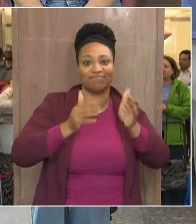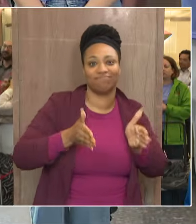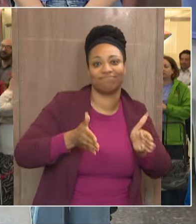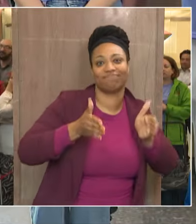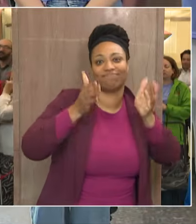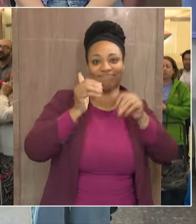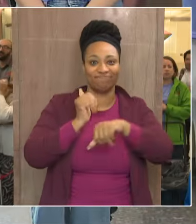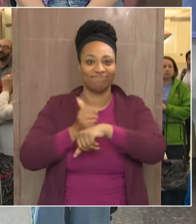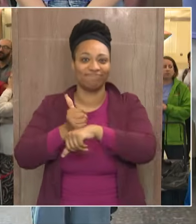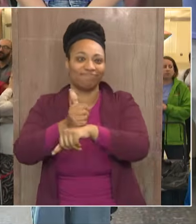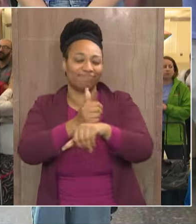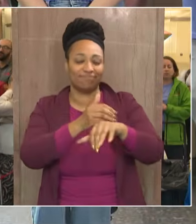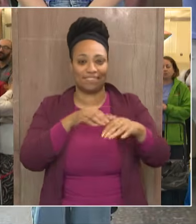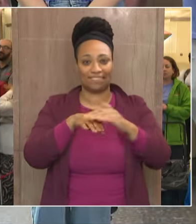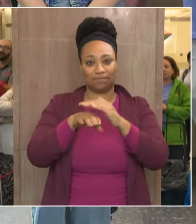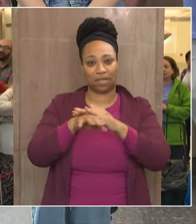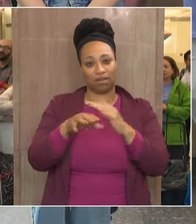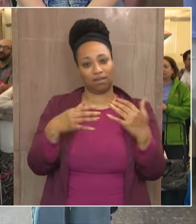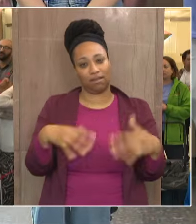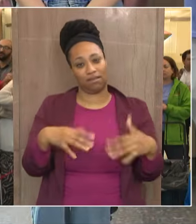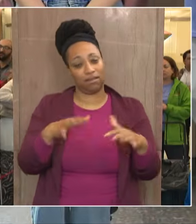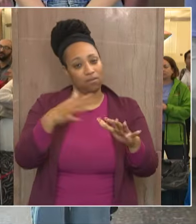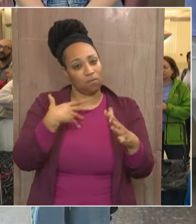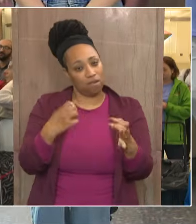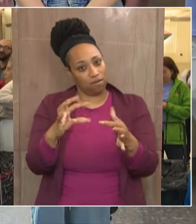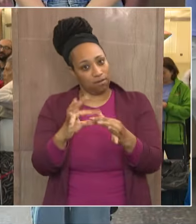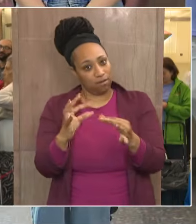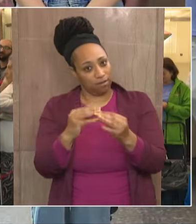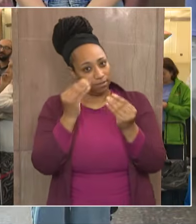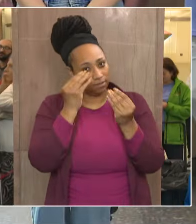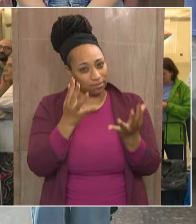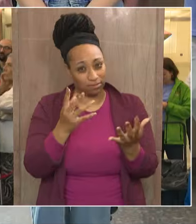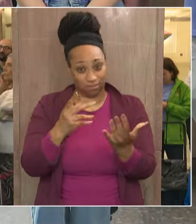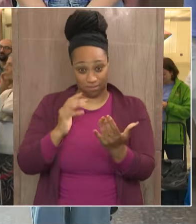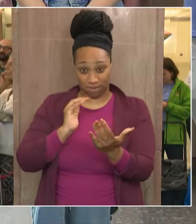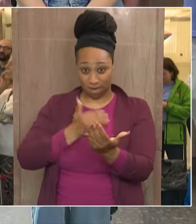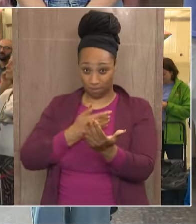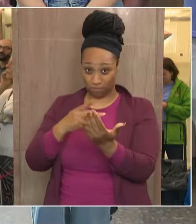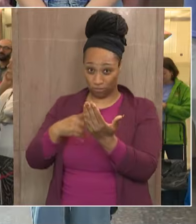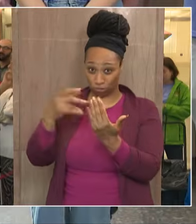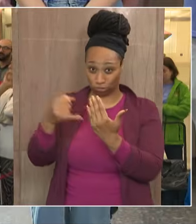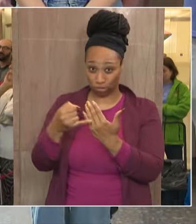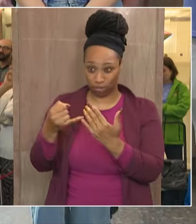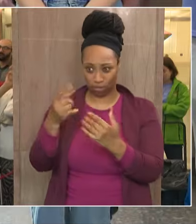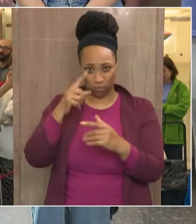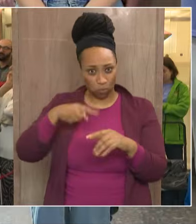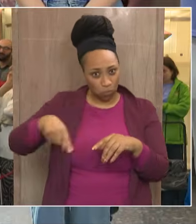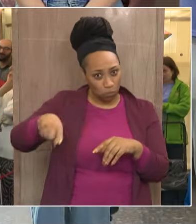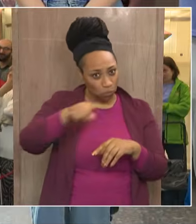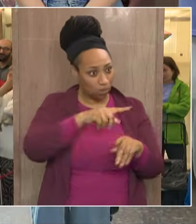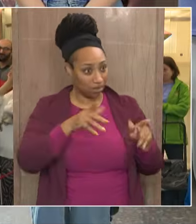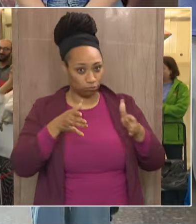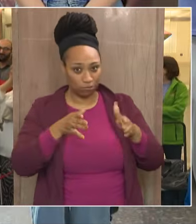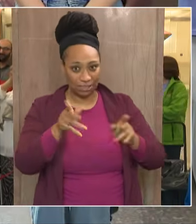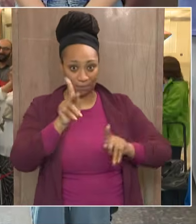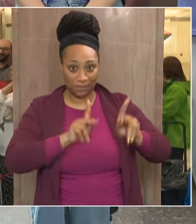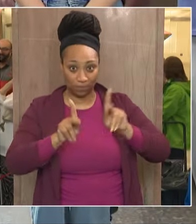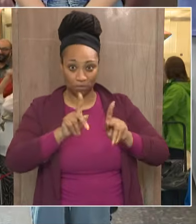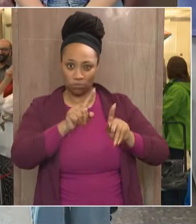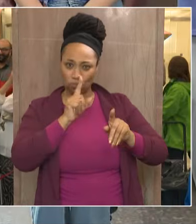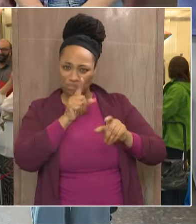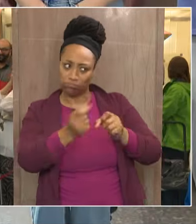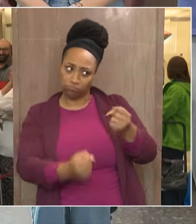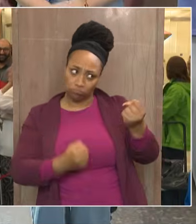I also want to say that Streets for People has supported work in the downtown DC bid as well.